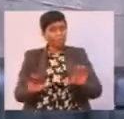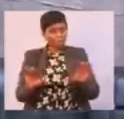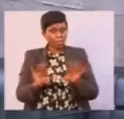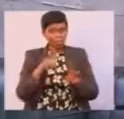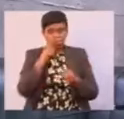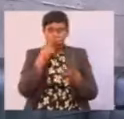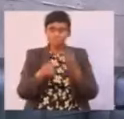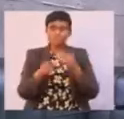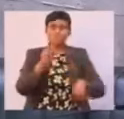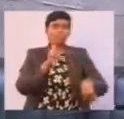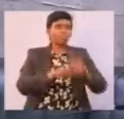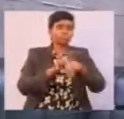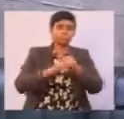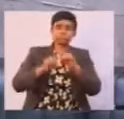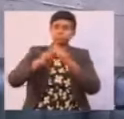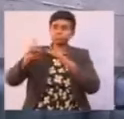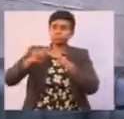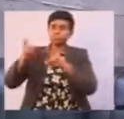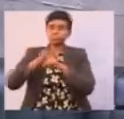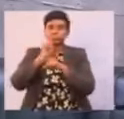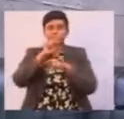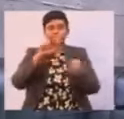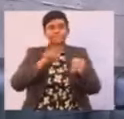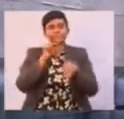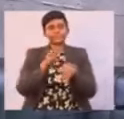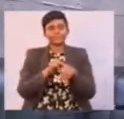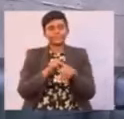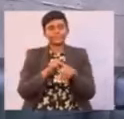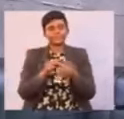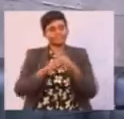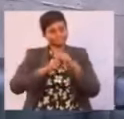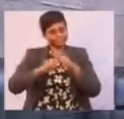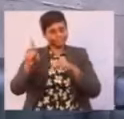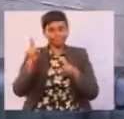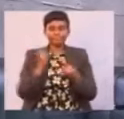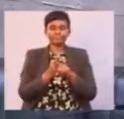displaced from that nation, running away from the